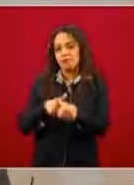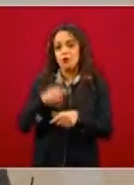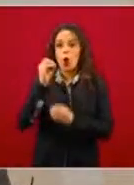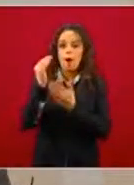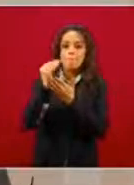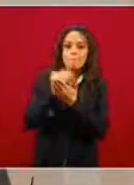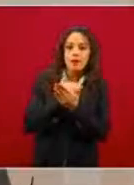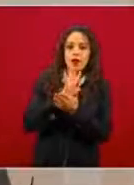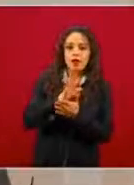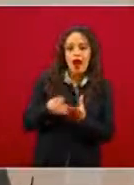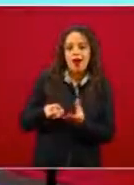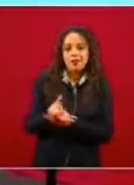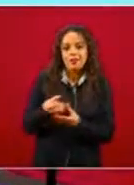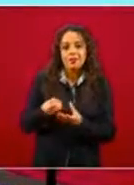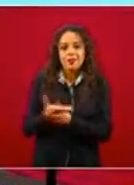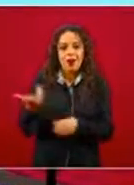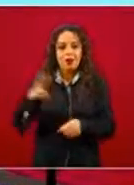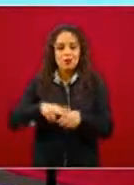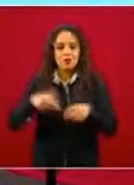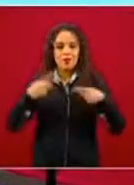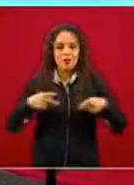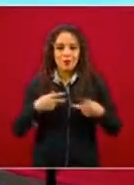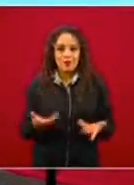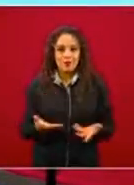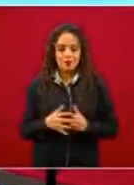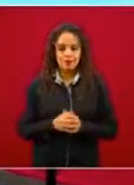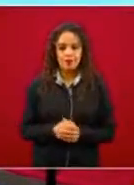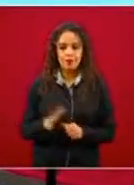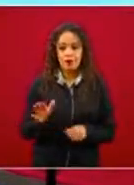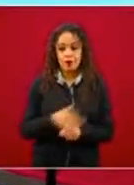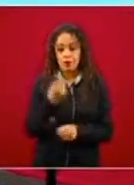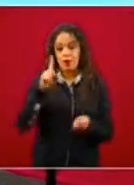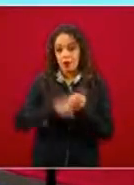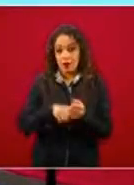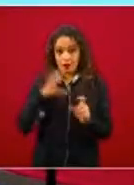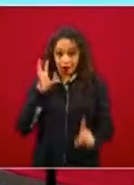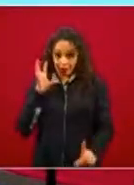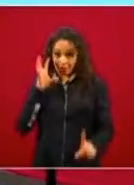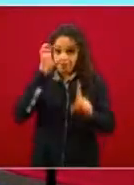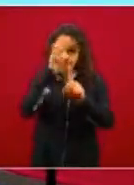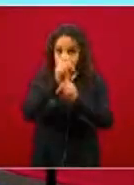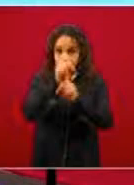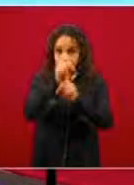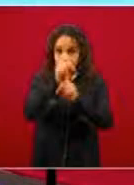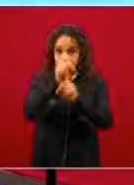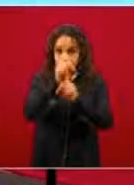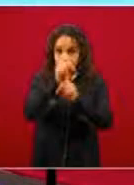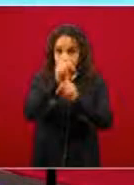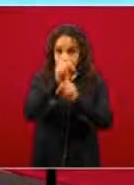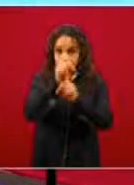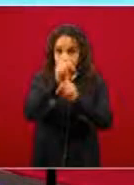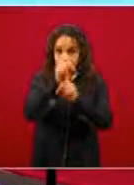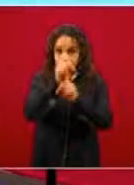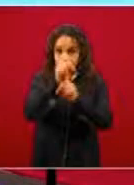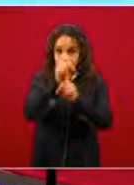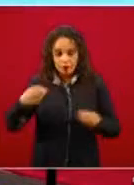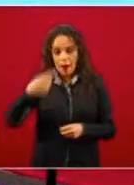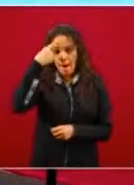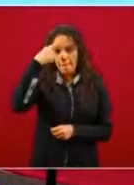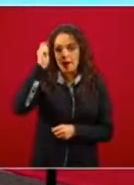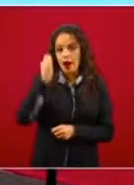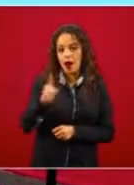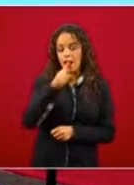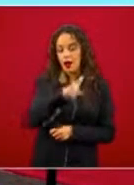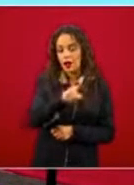increase or decrease, continue to be taken into account. These two are the most important ones because those are the ones that present the